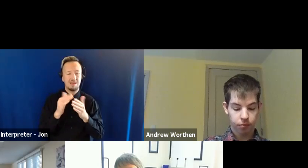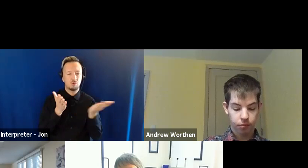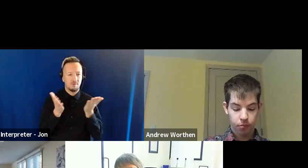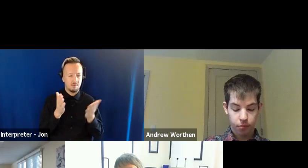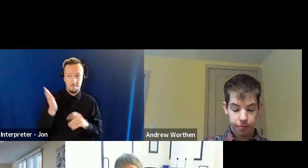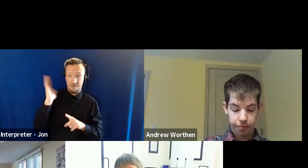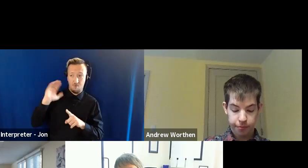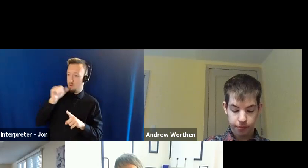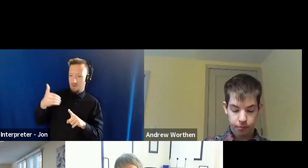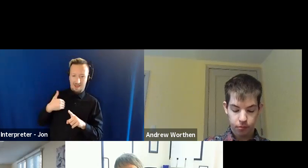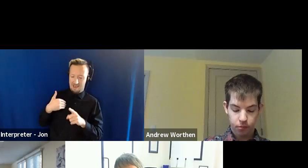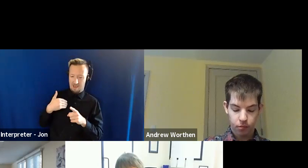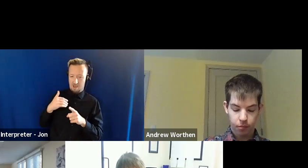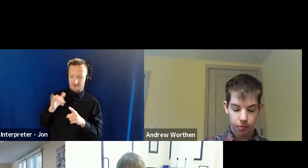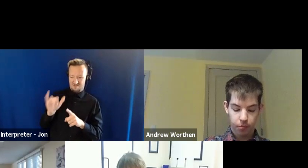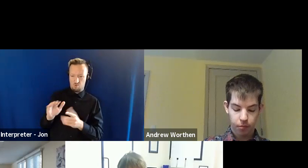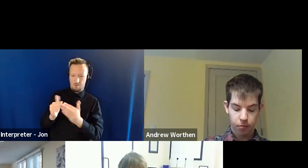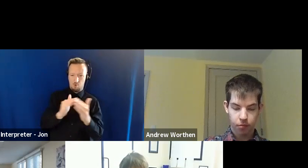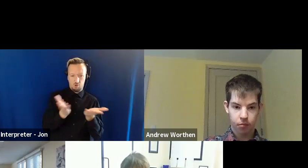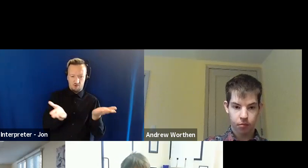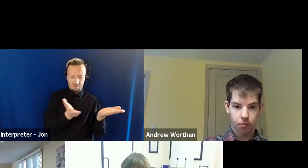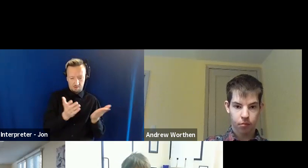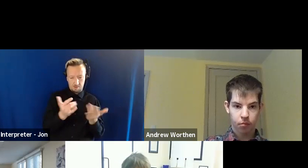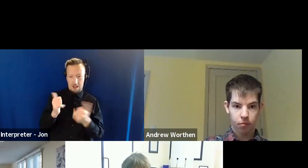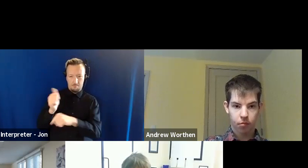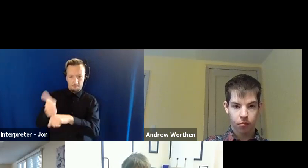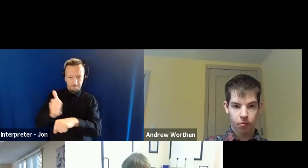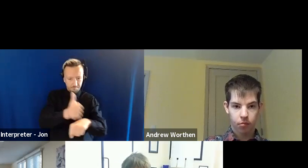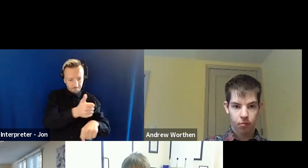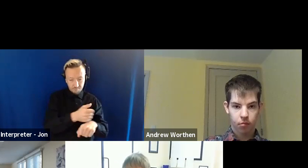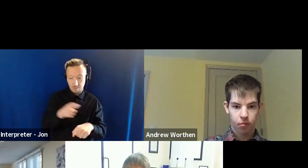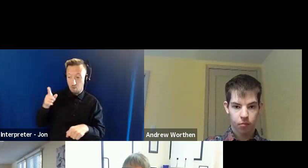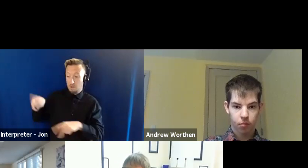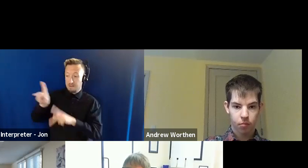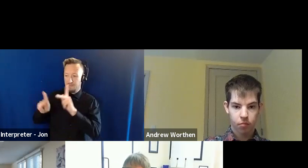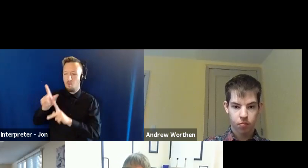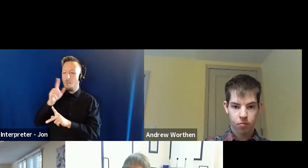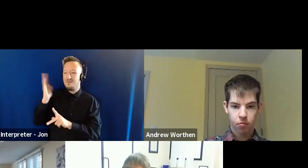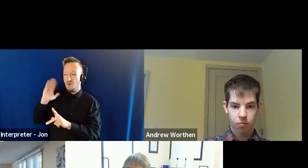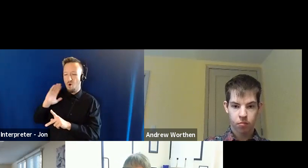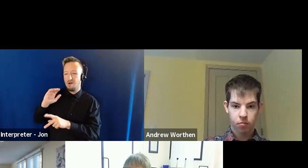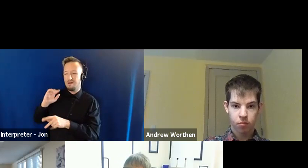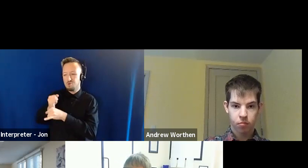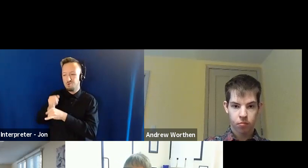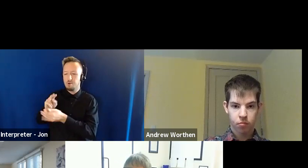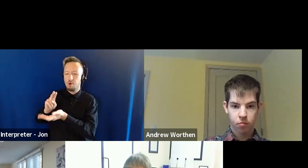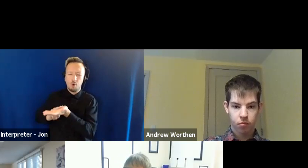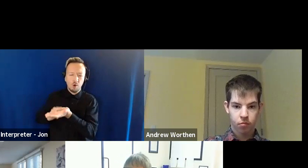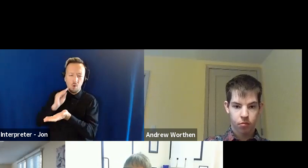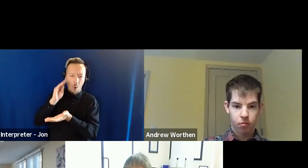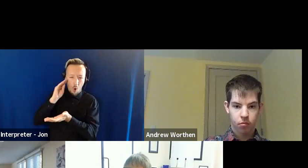exist to support those individuals who were coming out of institutional and nursing home type settings. So